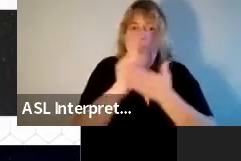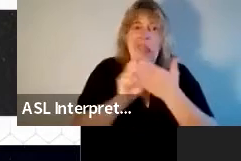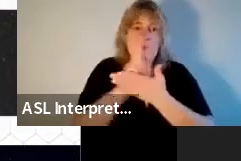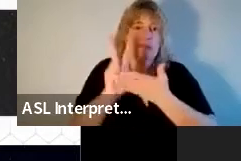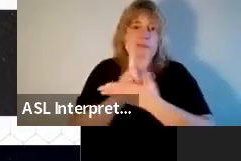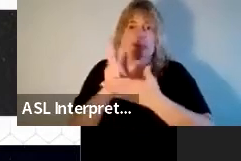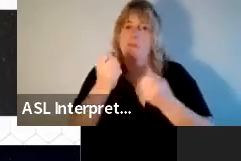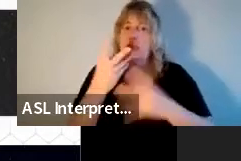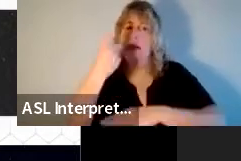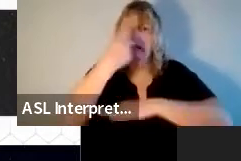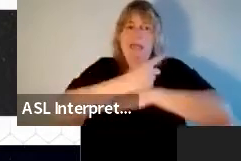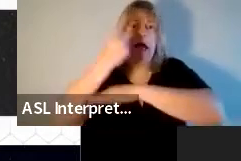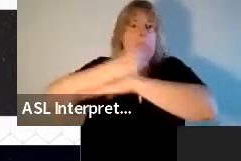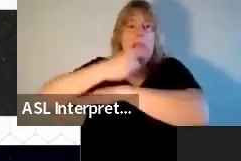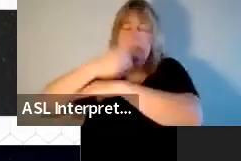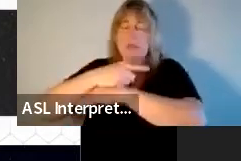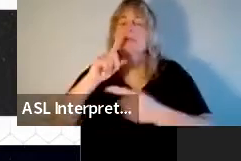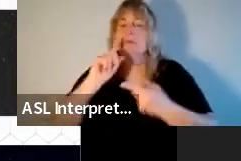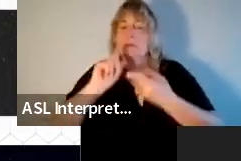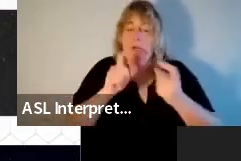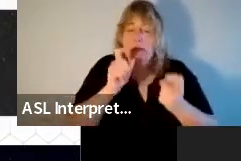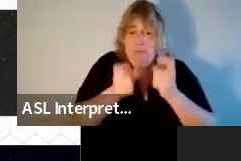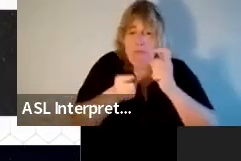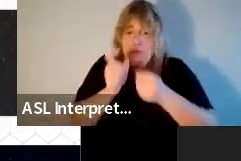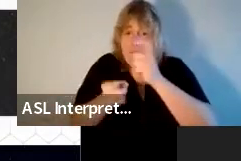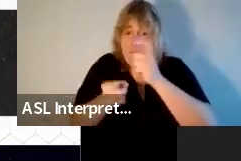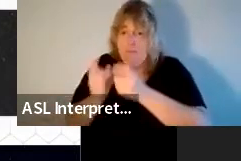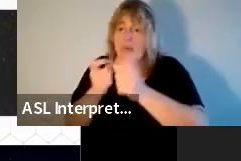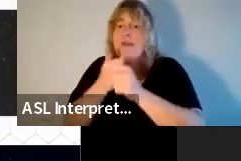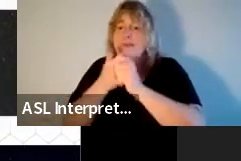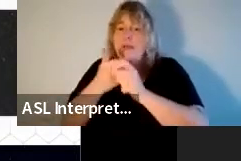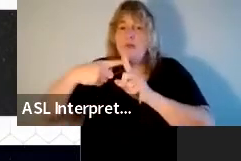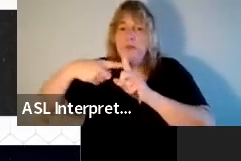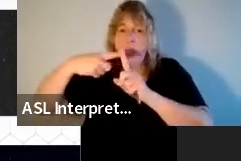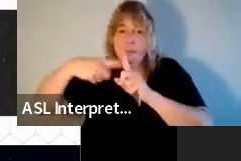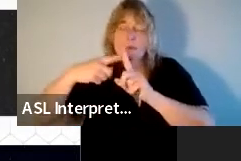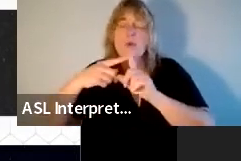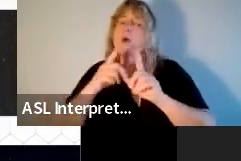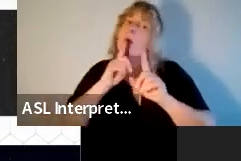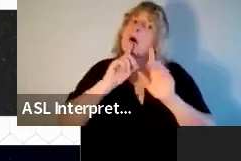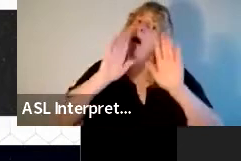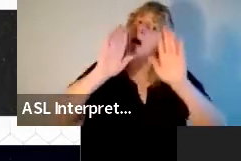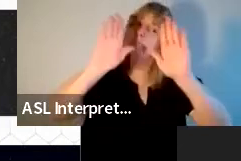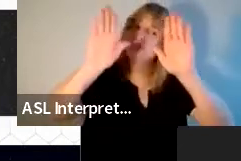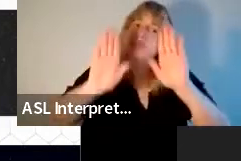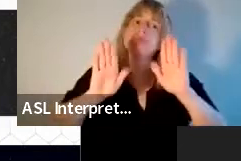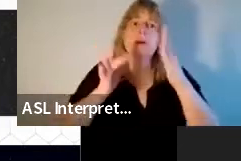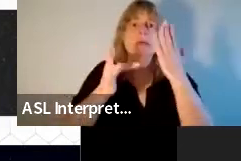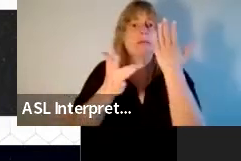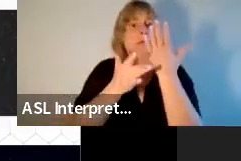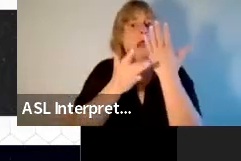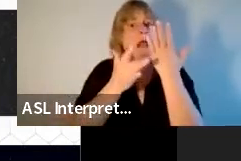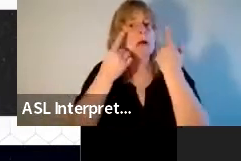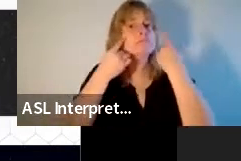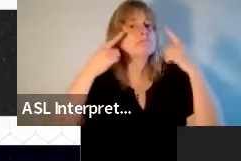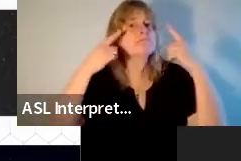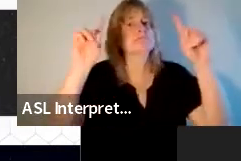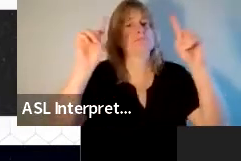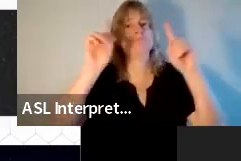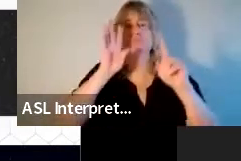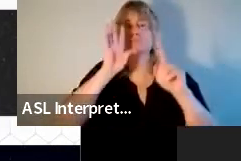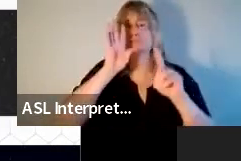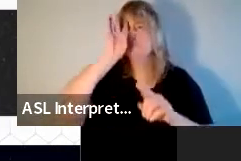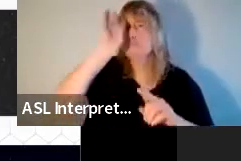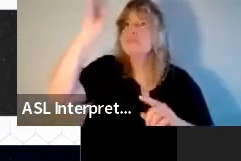next step can be made in the process. So it is an incredible technological achievement for